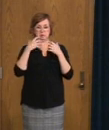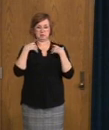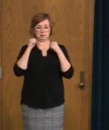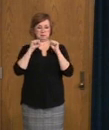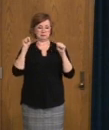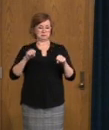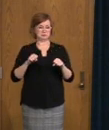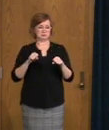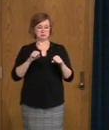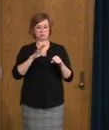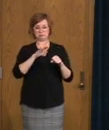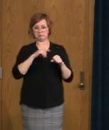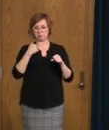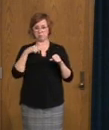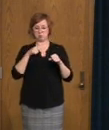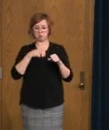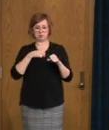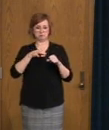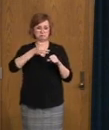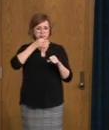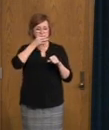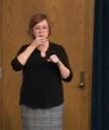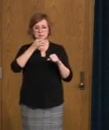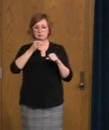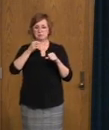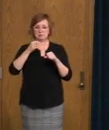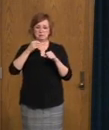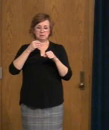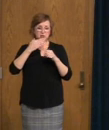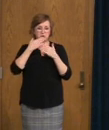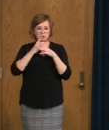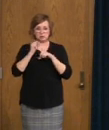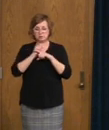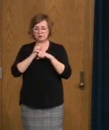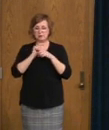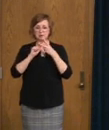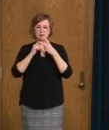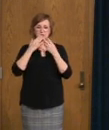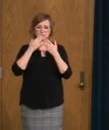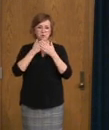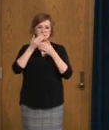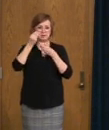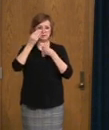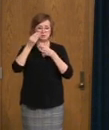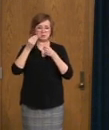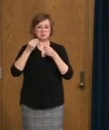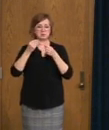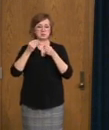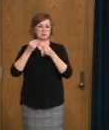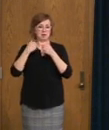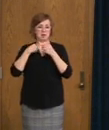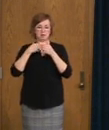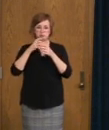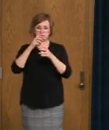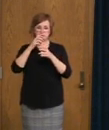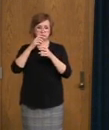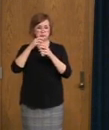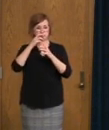practiced and educated, and with training and various protocols in order to manage patients that